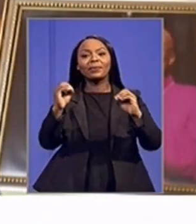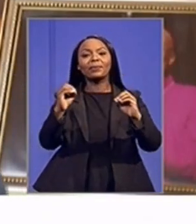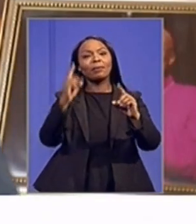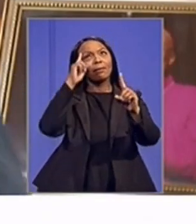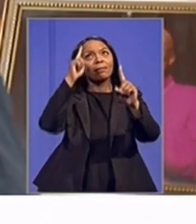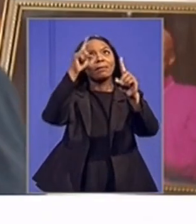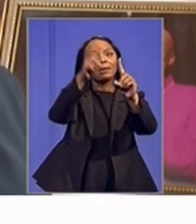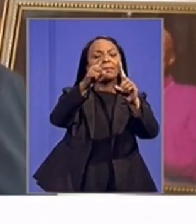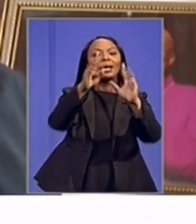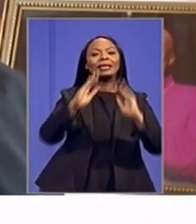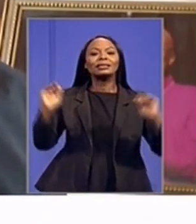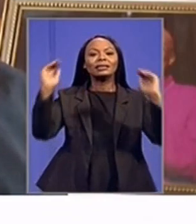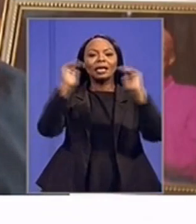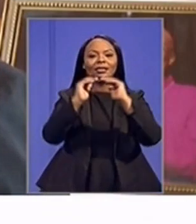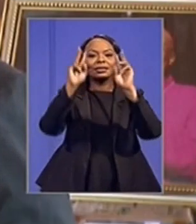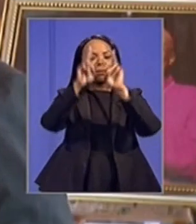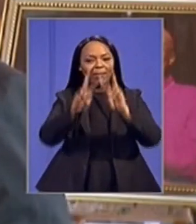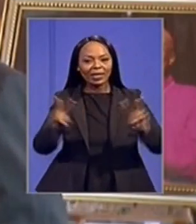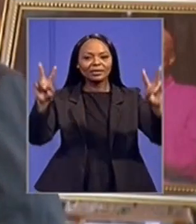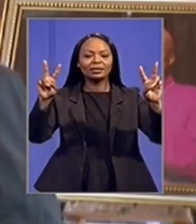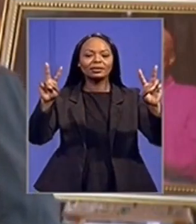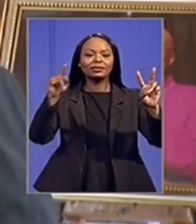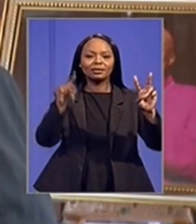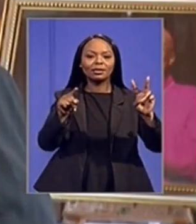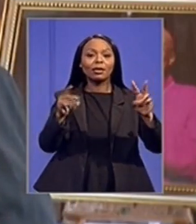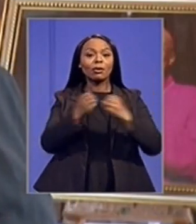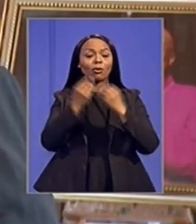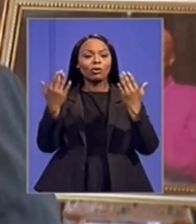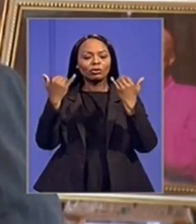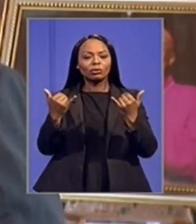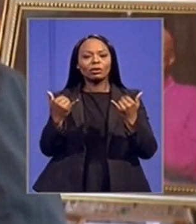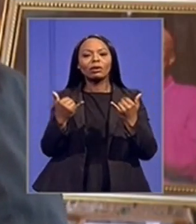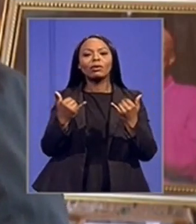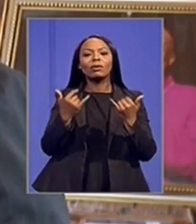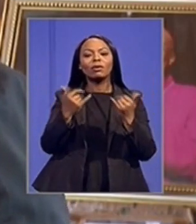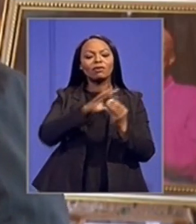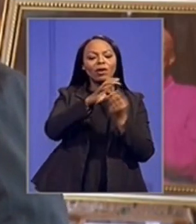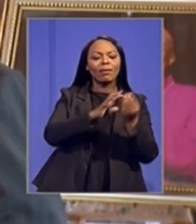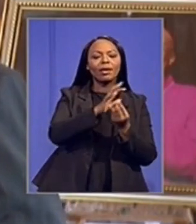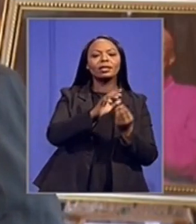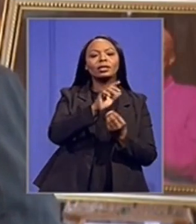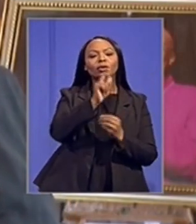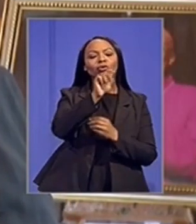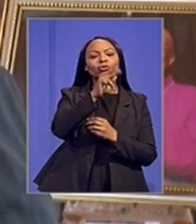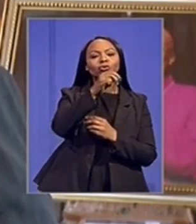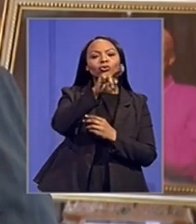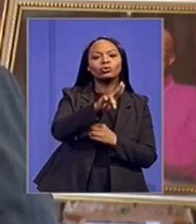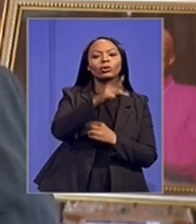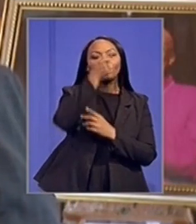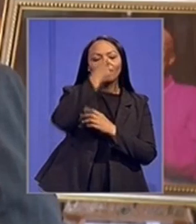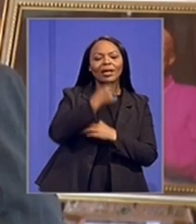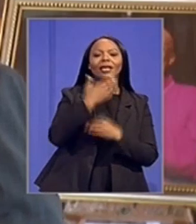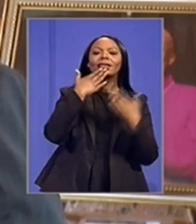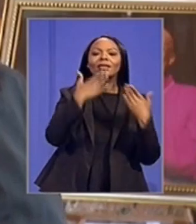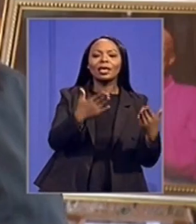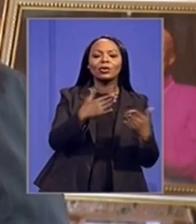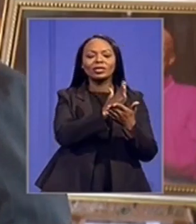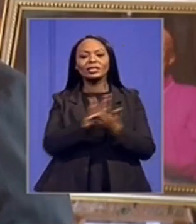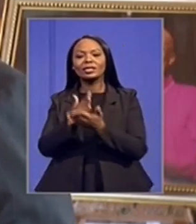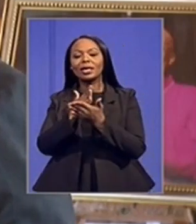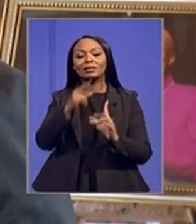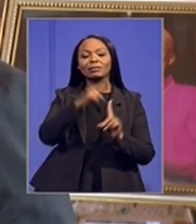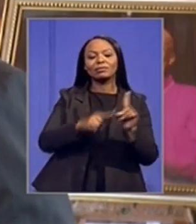peace. To Melia and the entire Tutu family, thank you for sharing the arch with us. To the